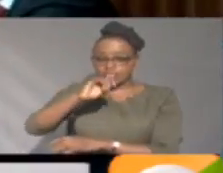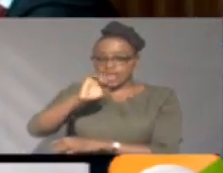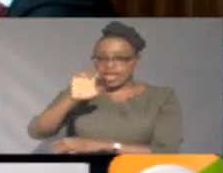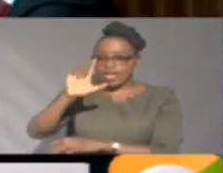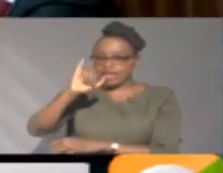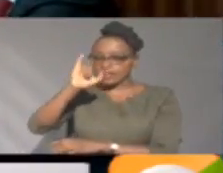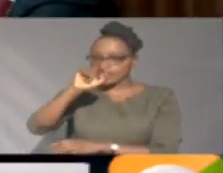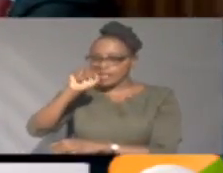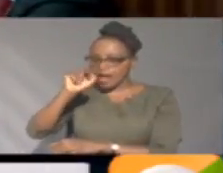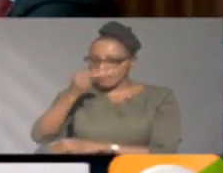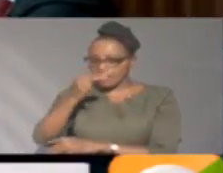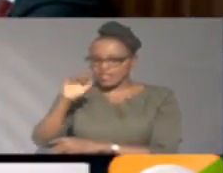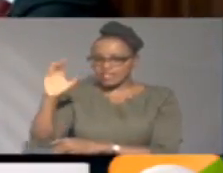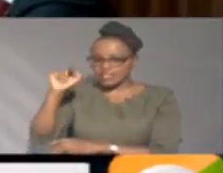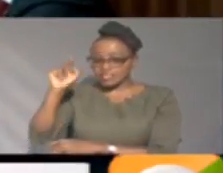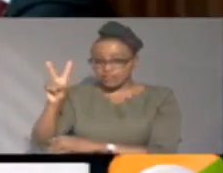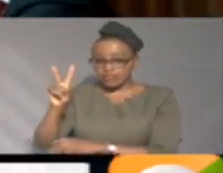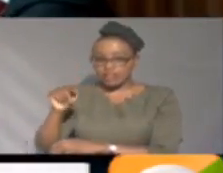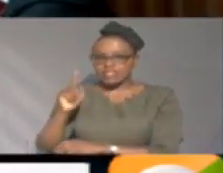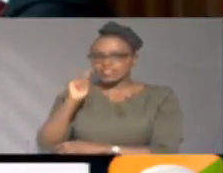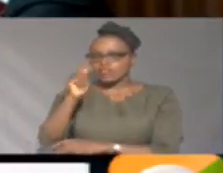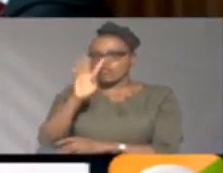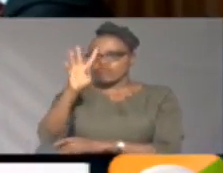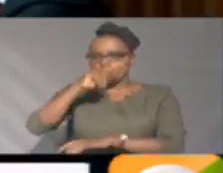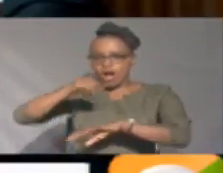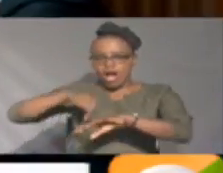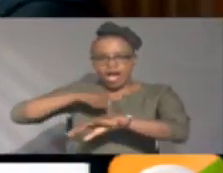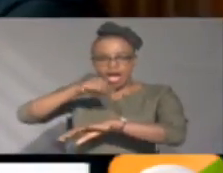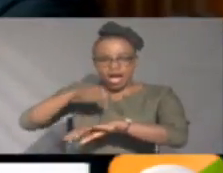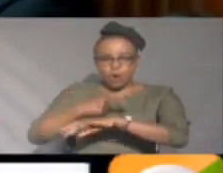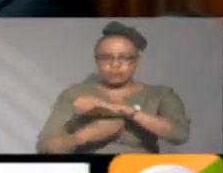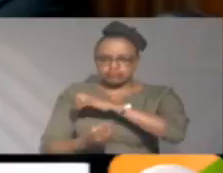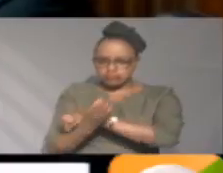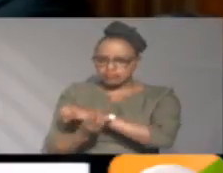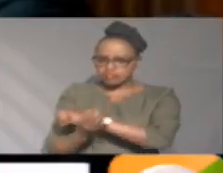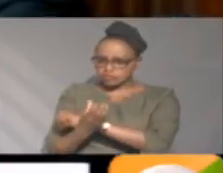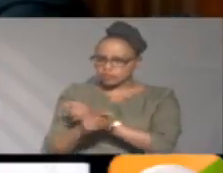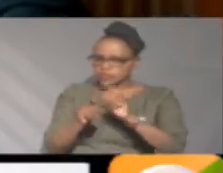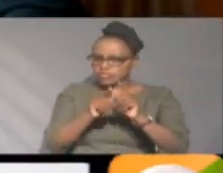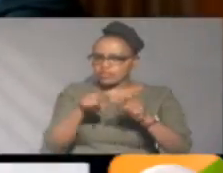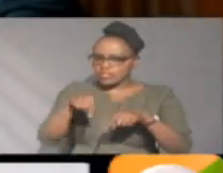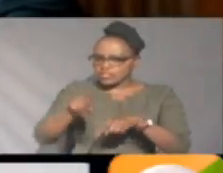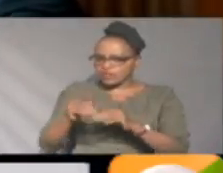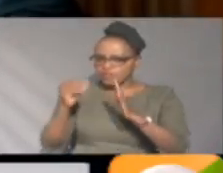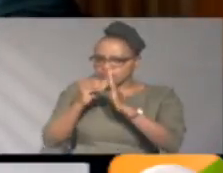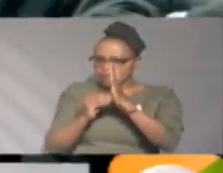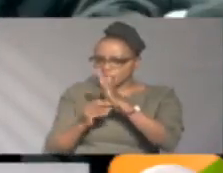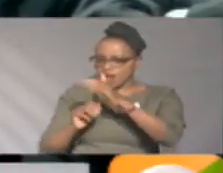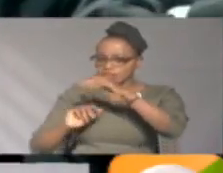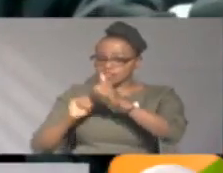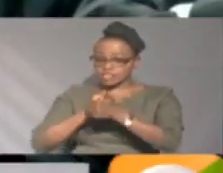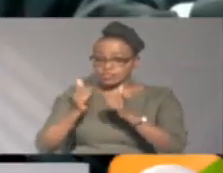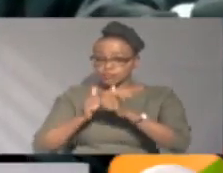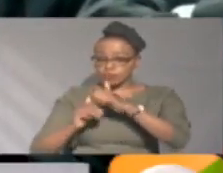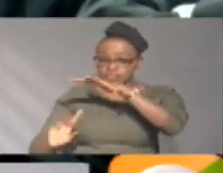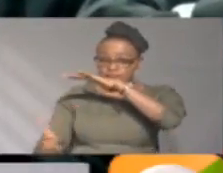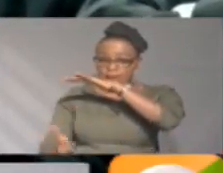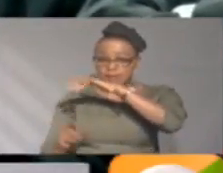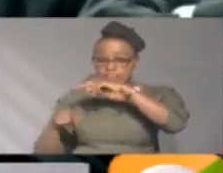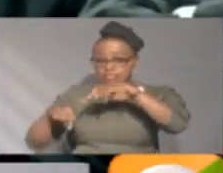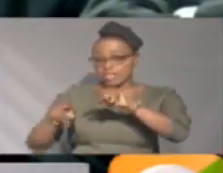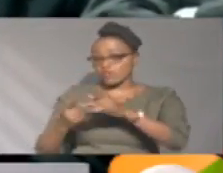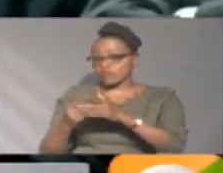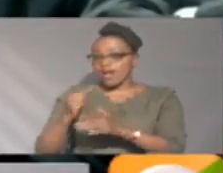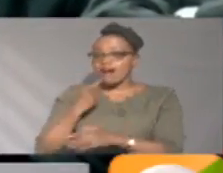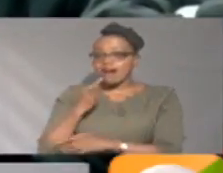the Citizen TV journalist testified for nearly 4 hours, where he revealed that he was on a list from the sports ministry as a recipient